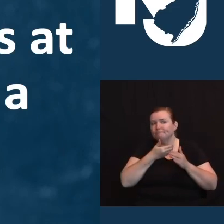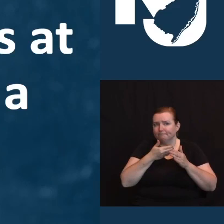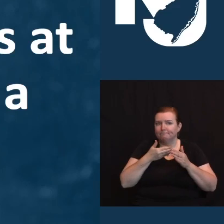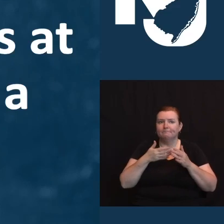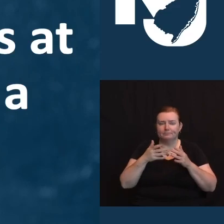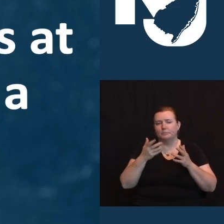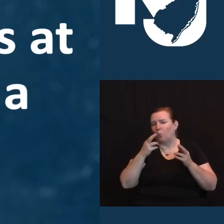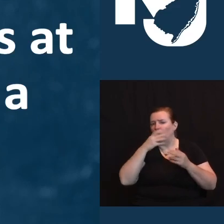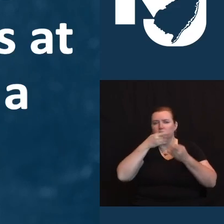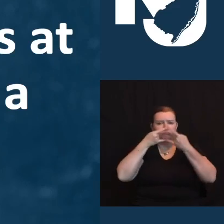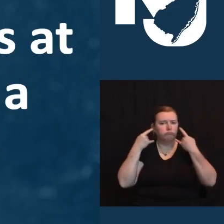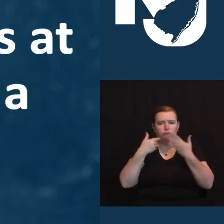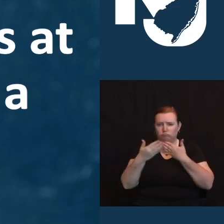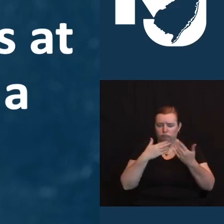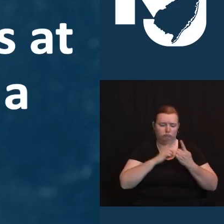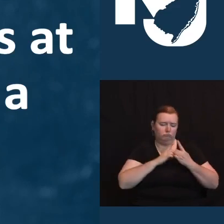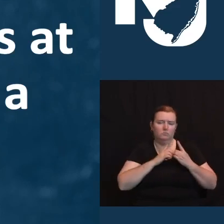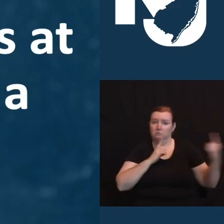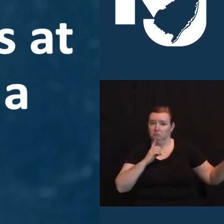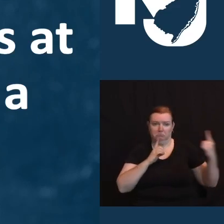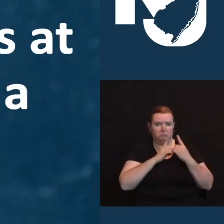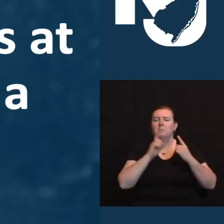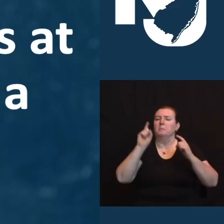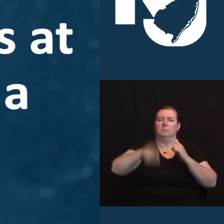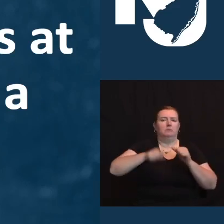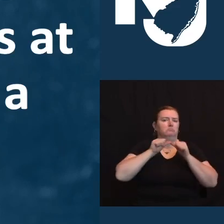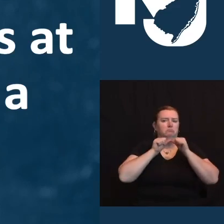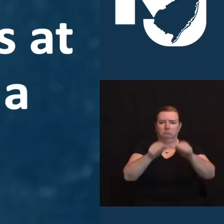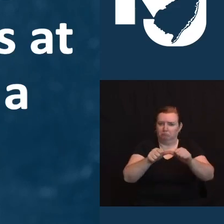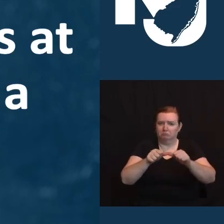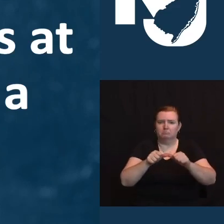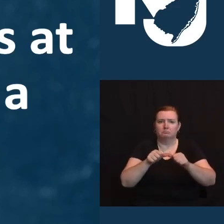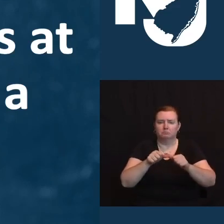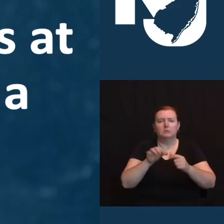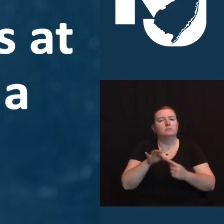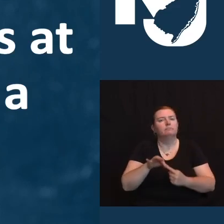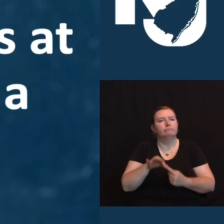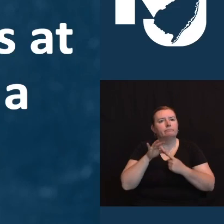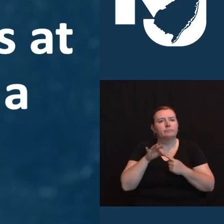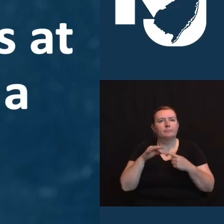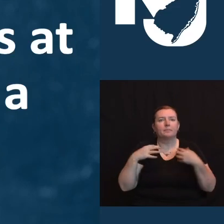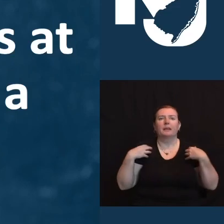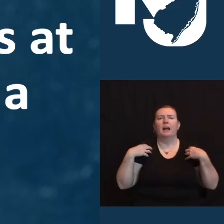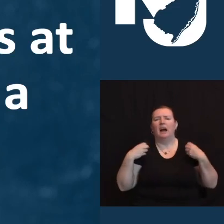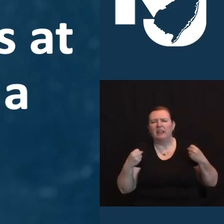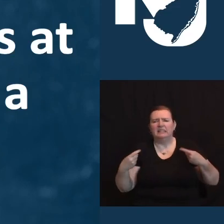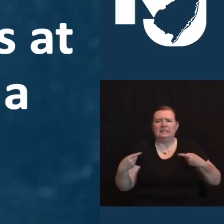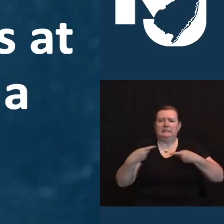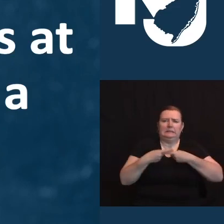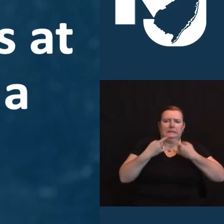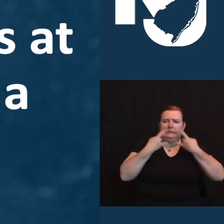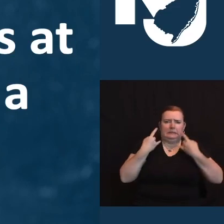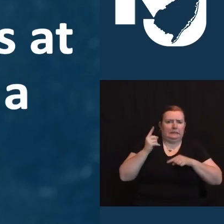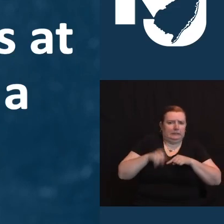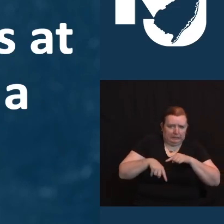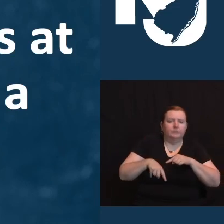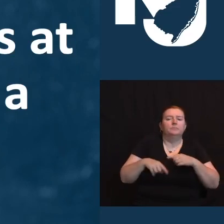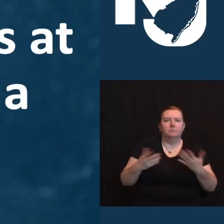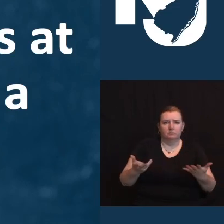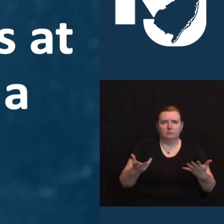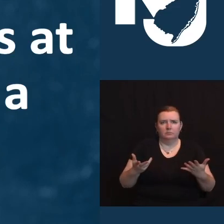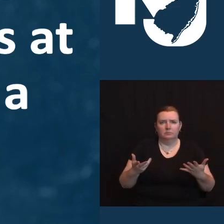social distancing, unless doing so would inhibit the individual's health. The updated guidance from DOE will